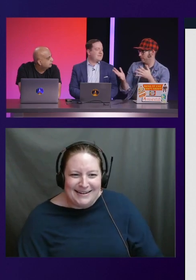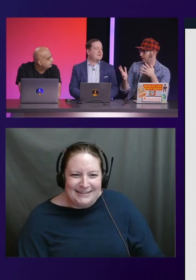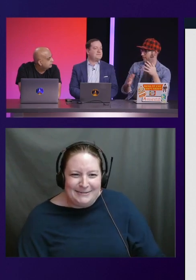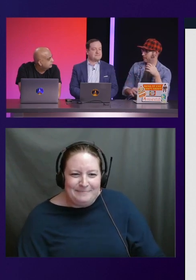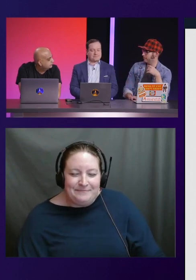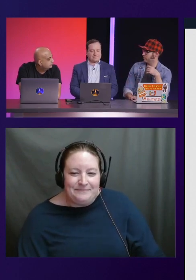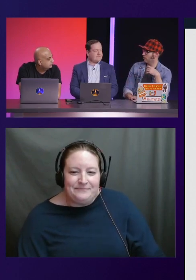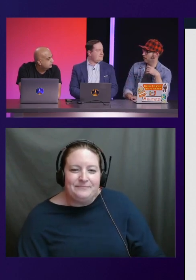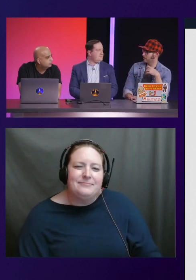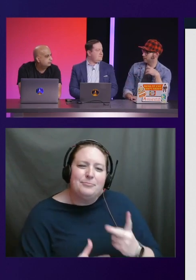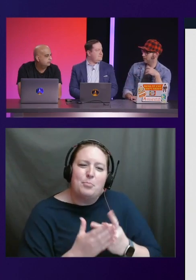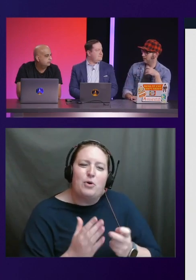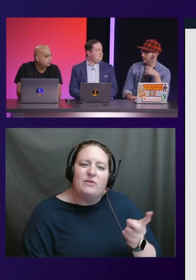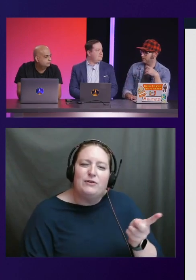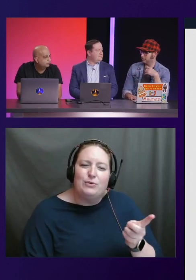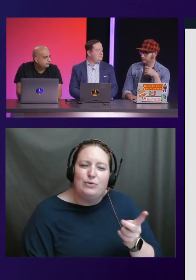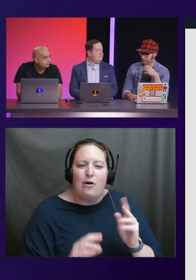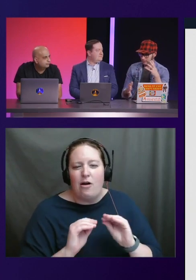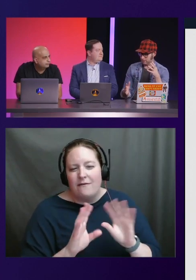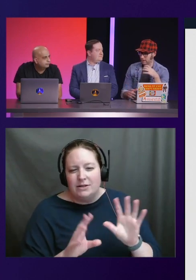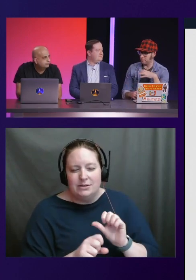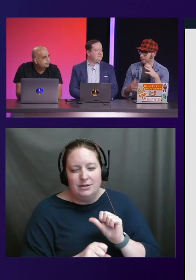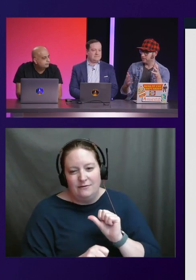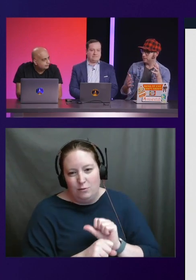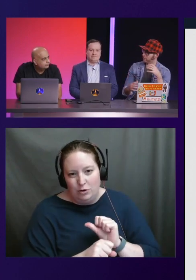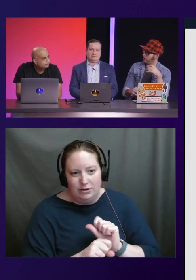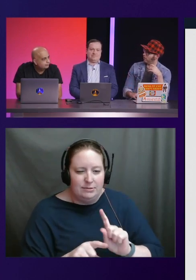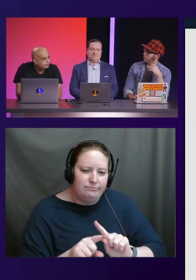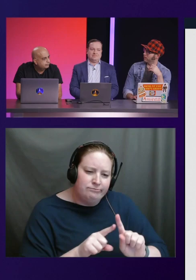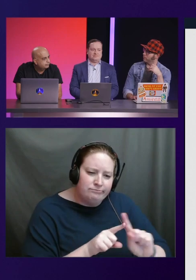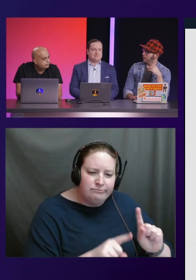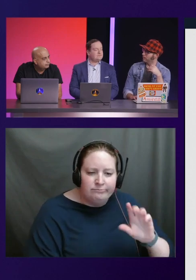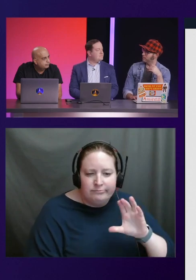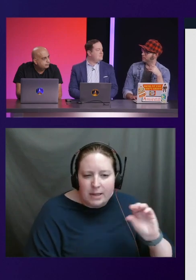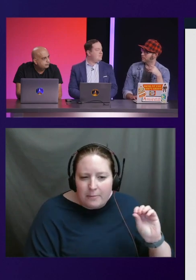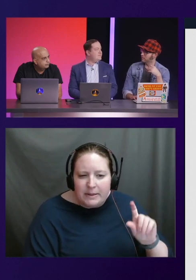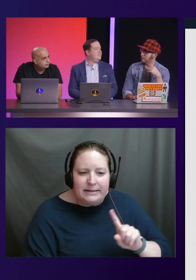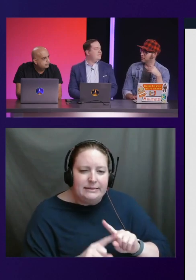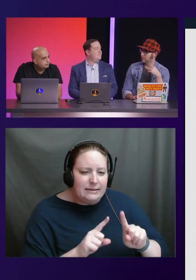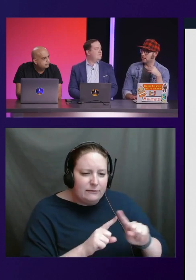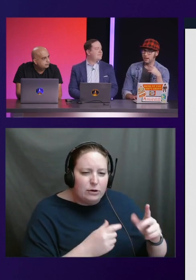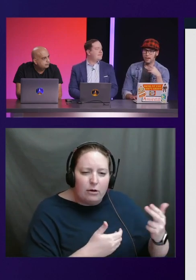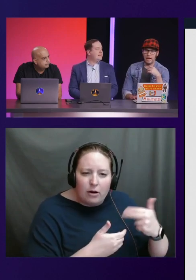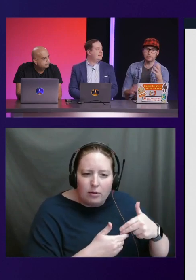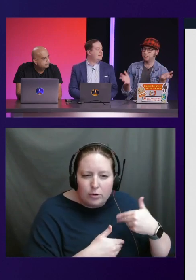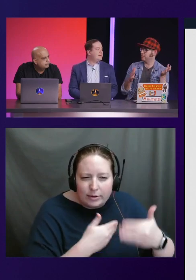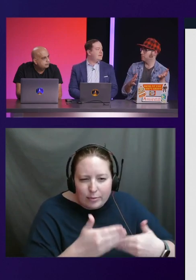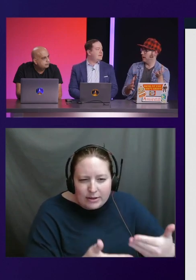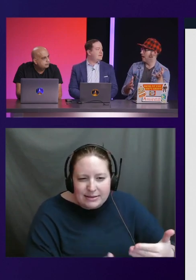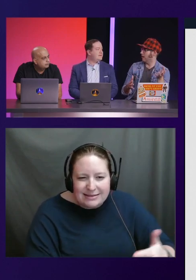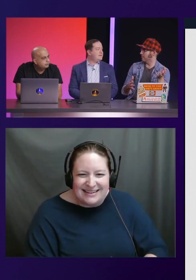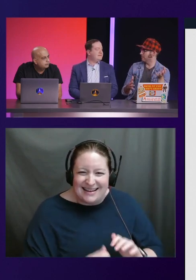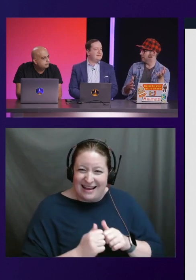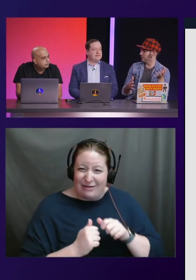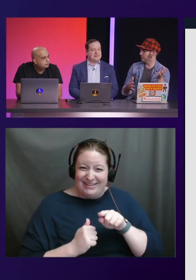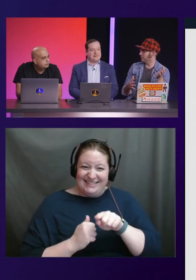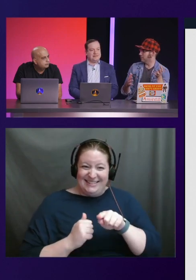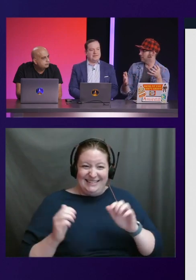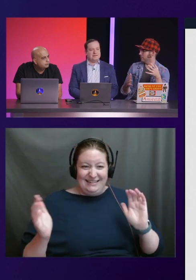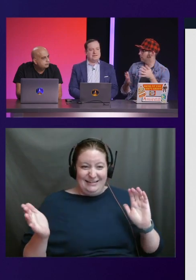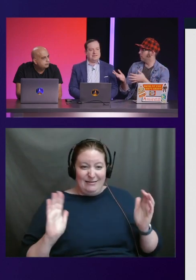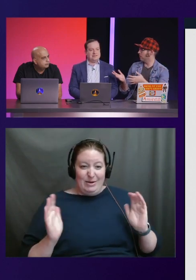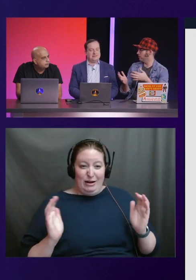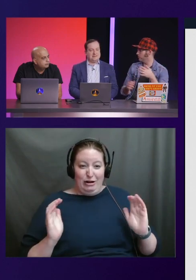you obviously have worked different companies, different onboarding processes. How does this compare